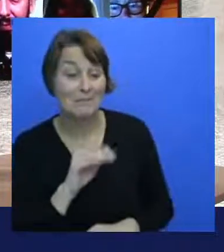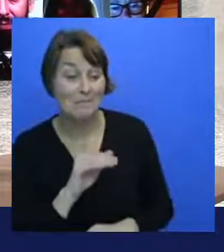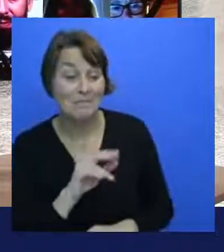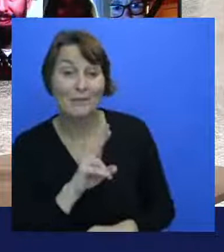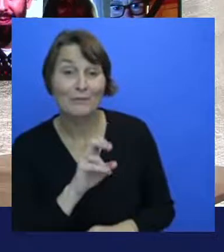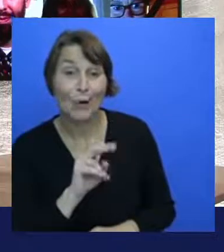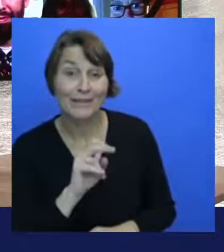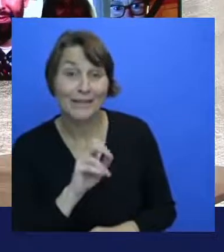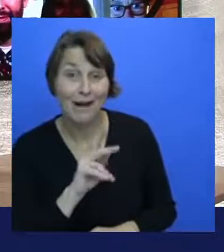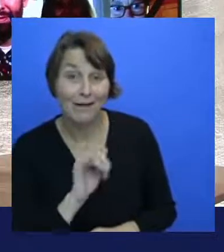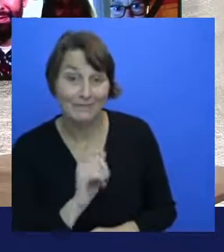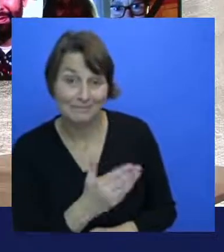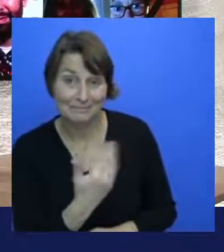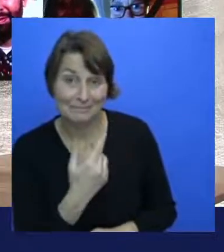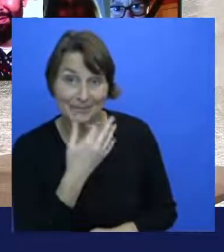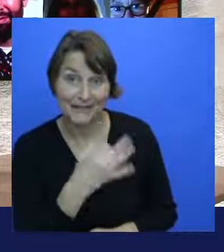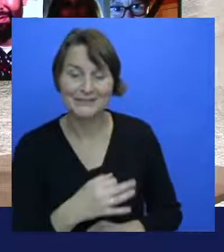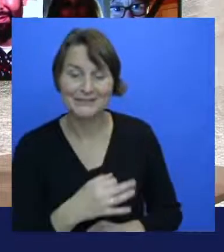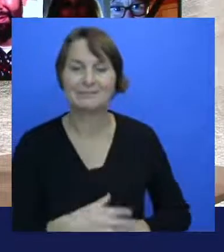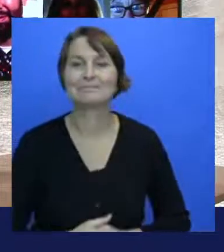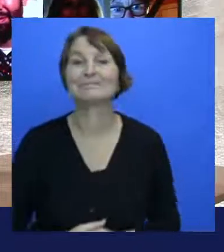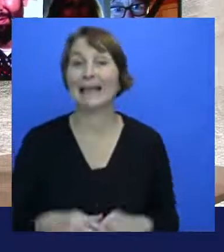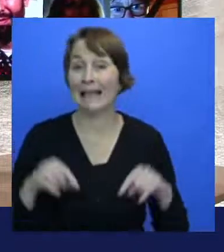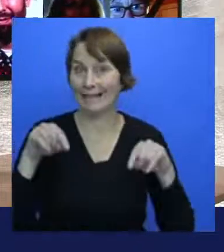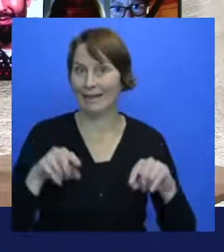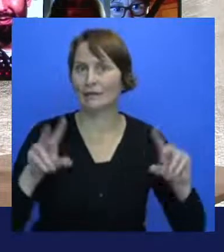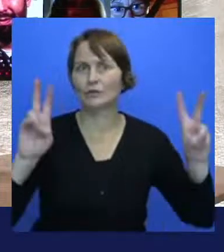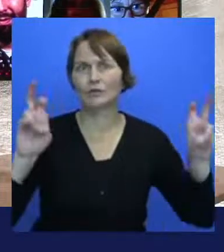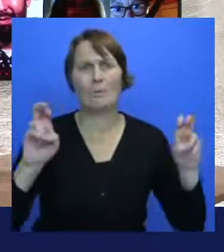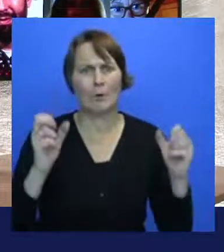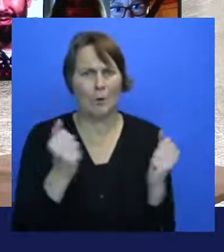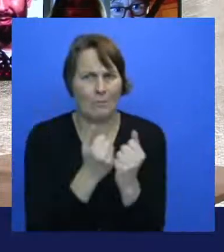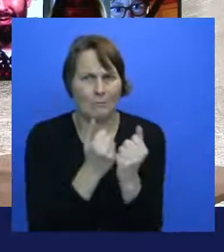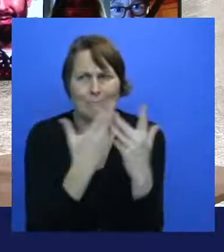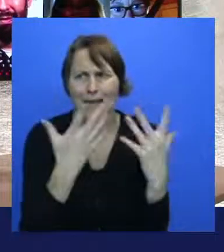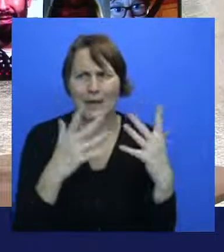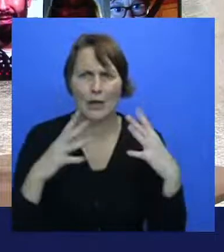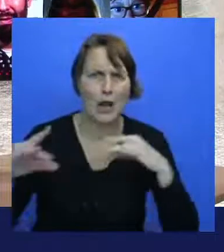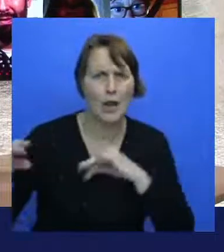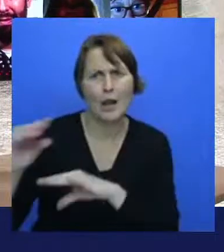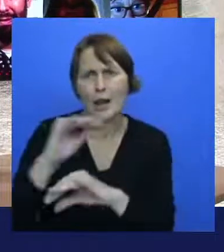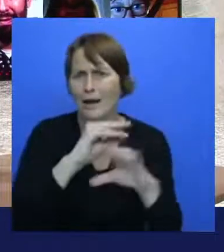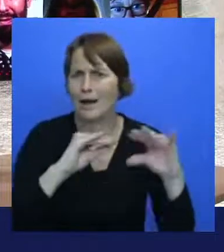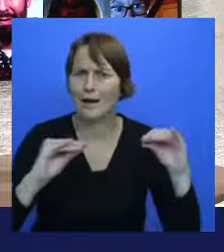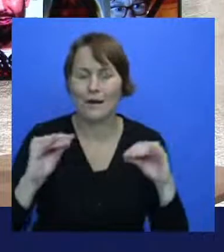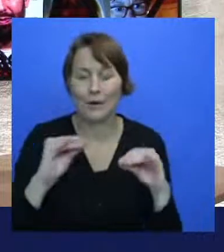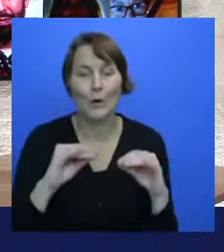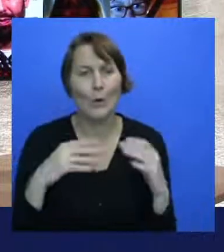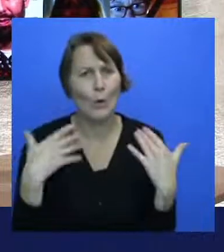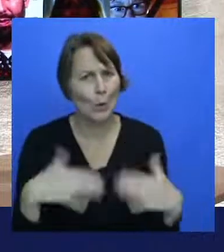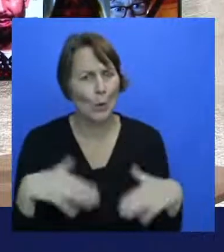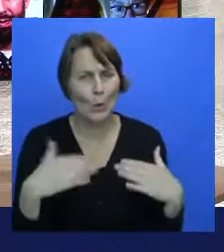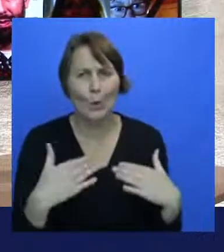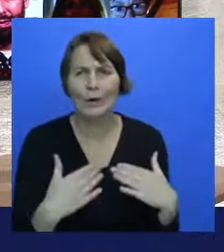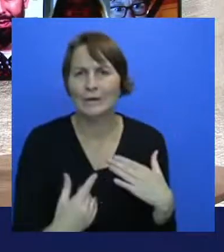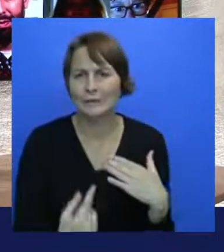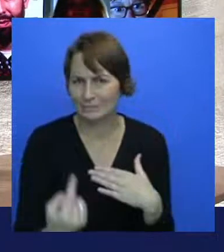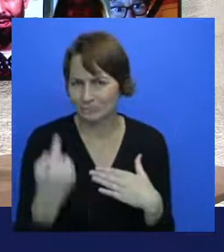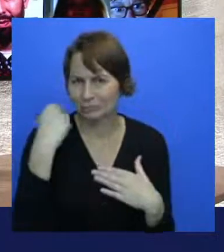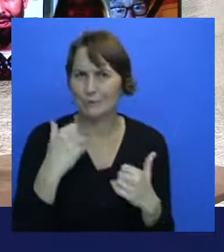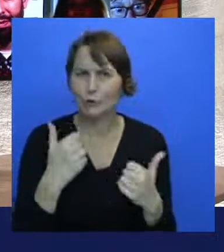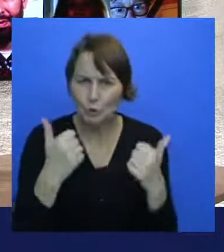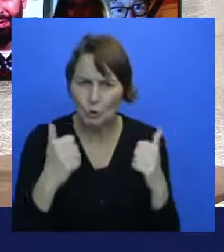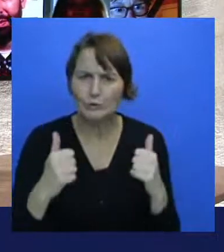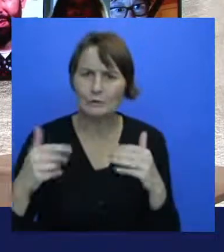Yeah, that topic is really popular right now, and I'm actually super happy about it. We had a table talk discussion